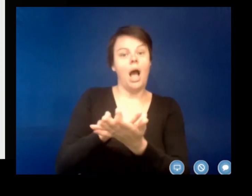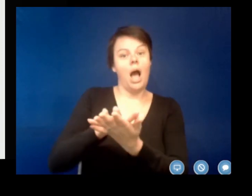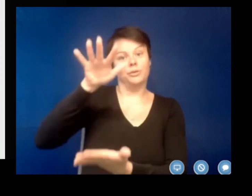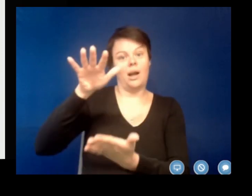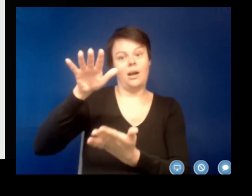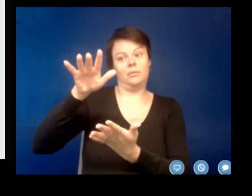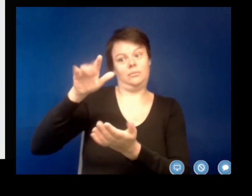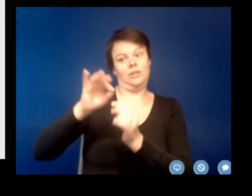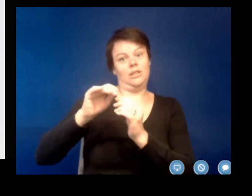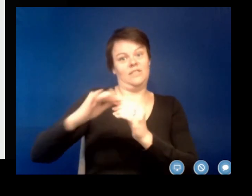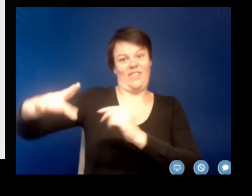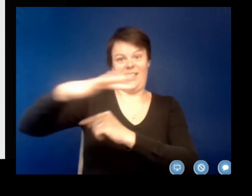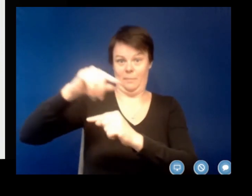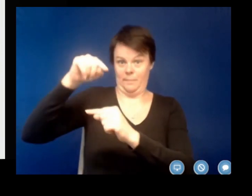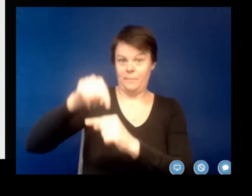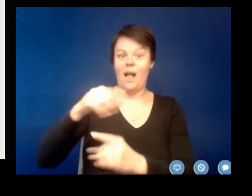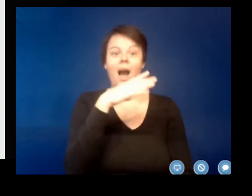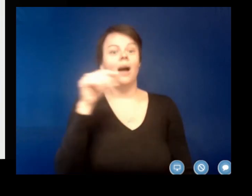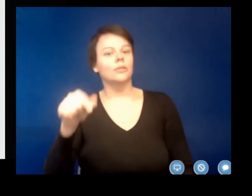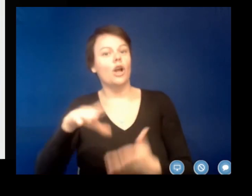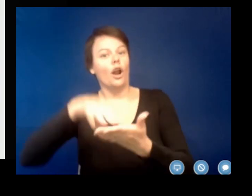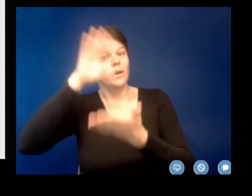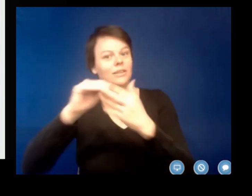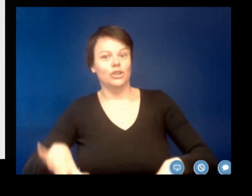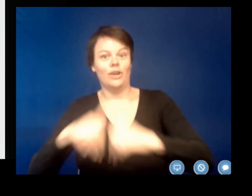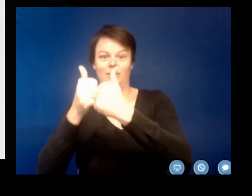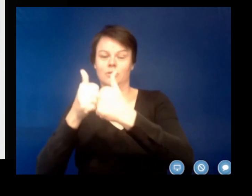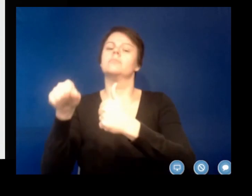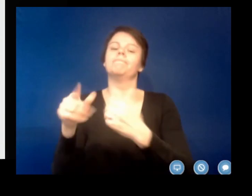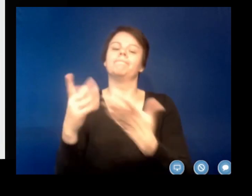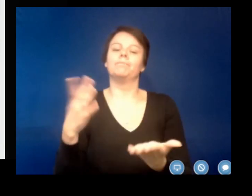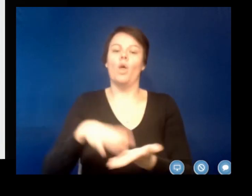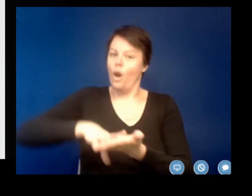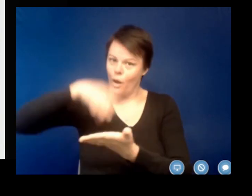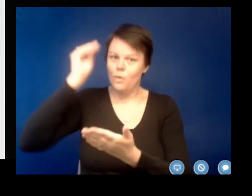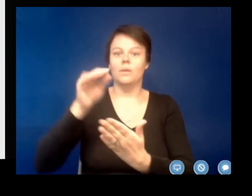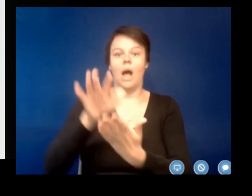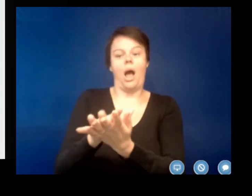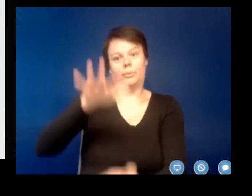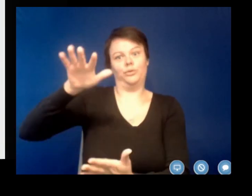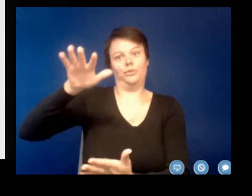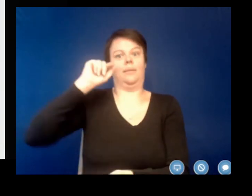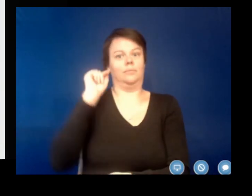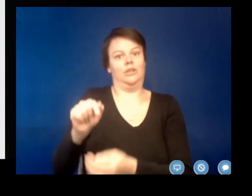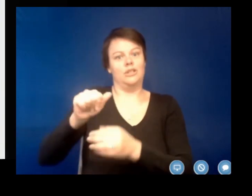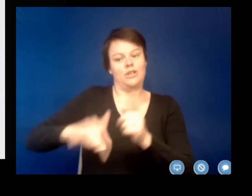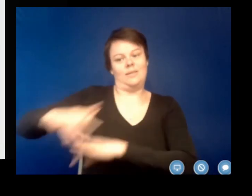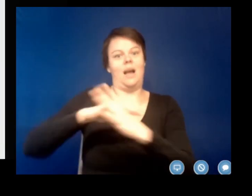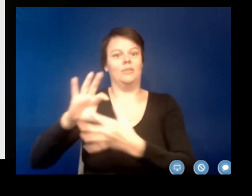relations. So if we talk about the risks we have in